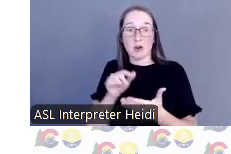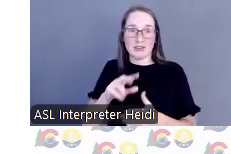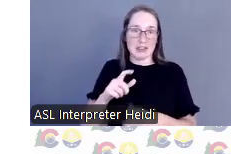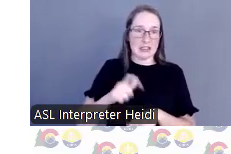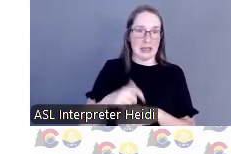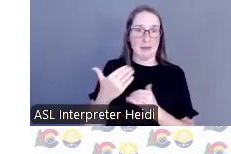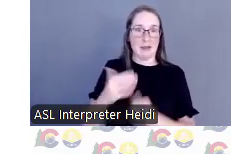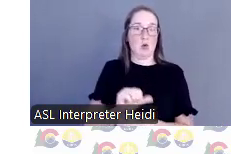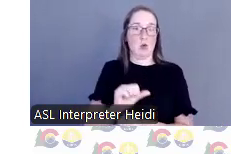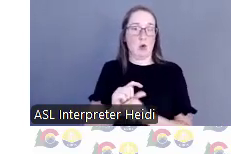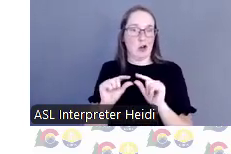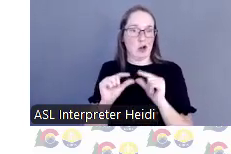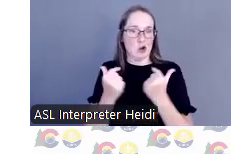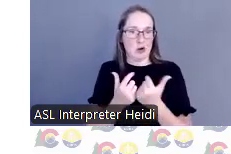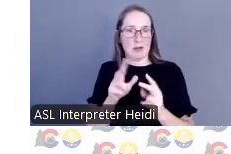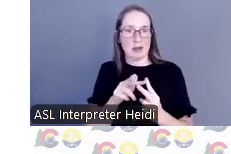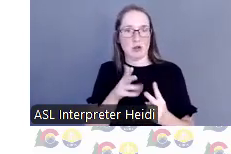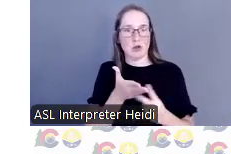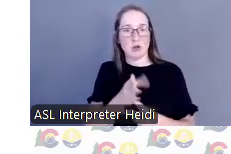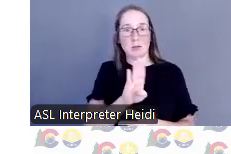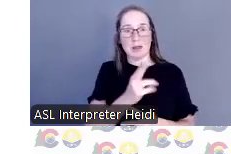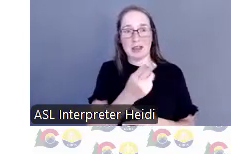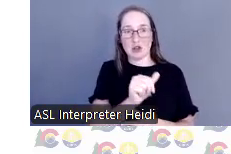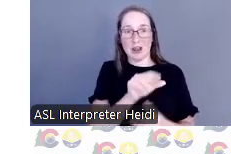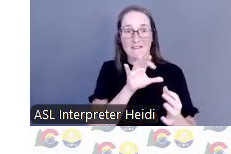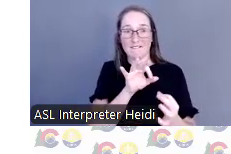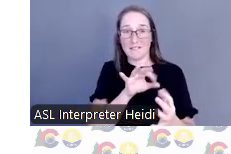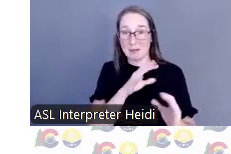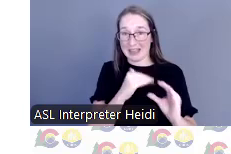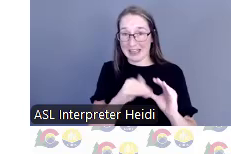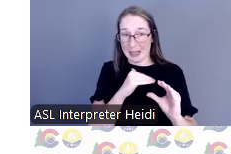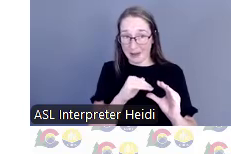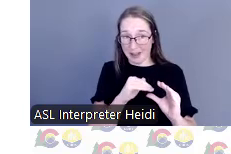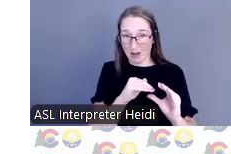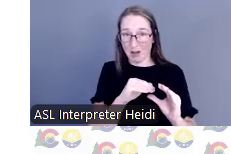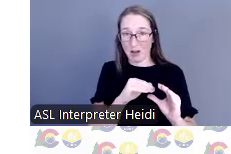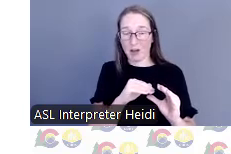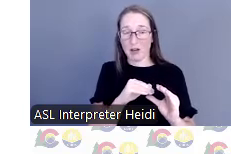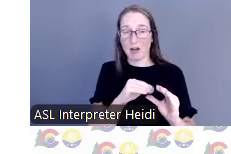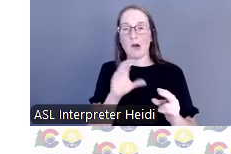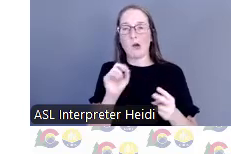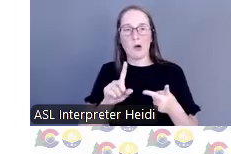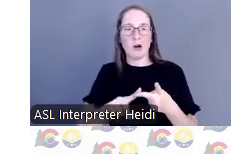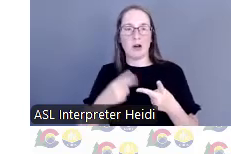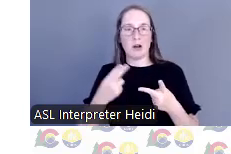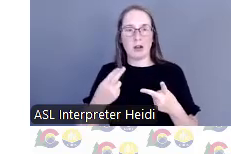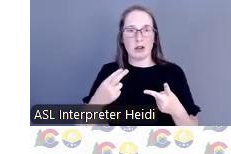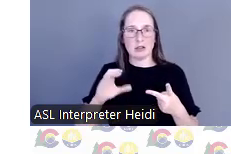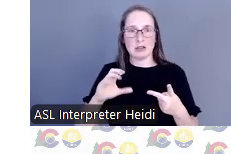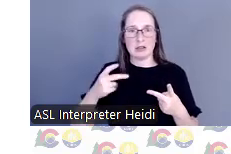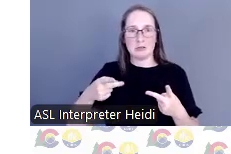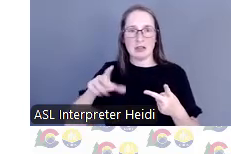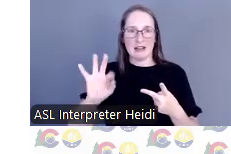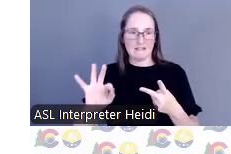time-limited work group, either through the BHA's feedback email address, as well as HCPF's